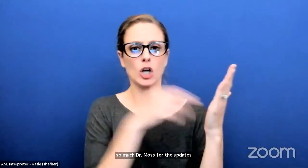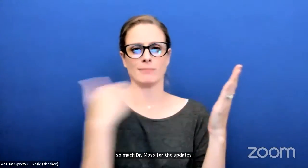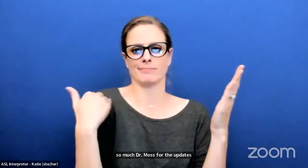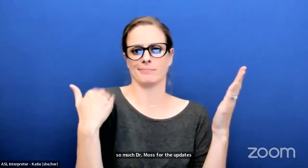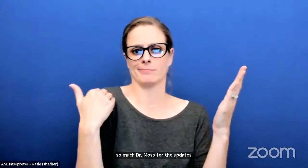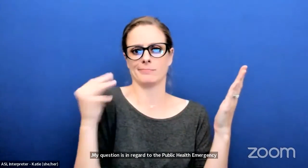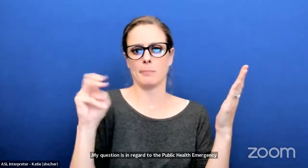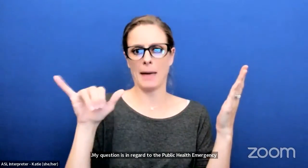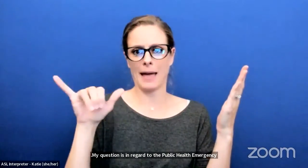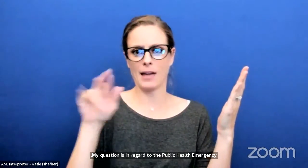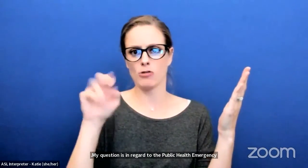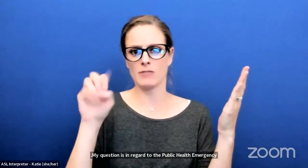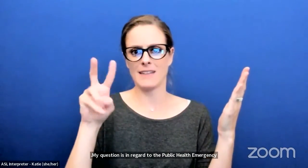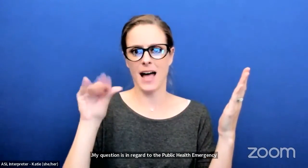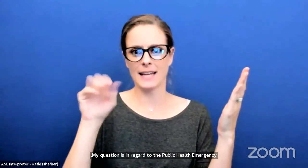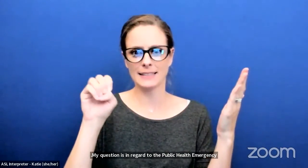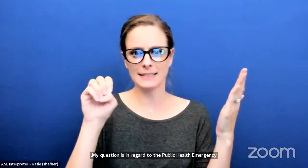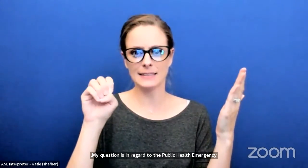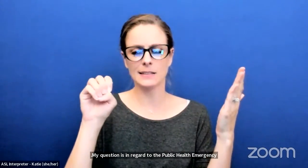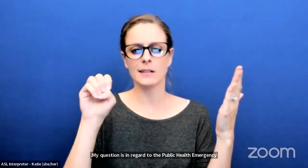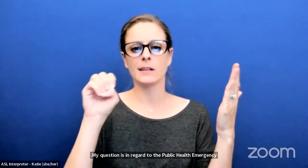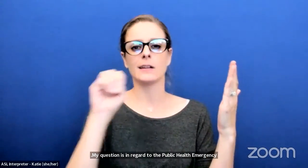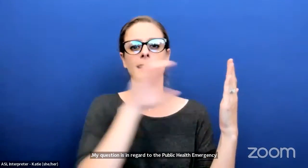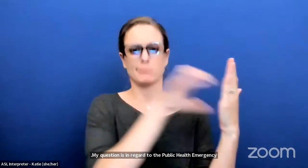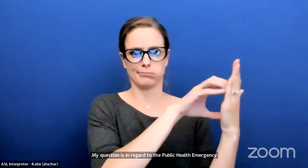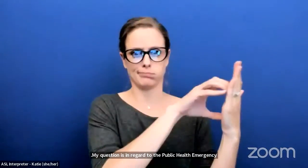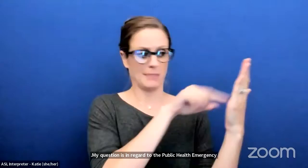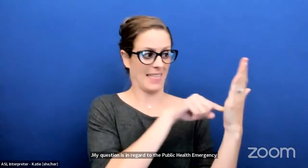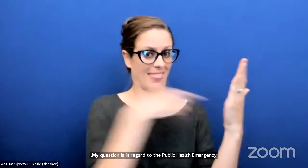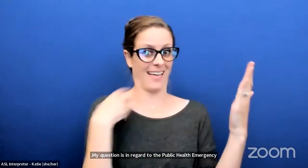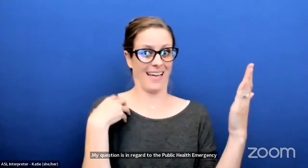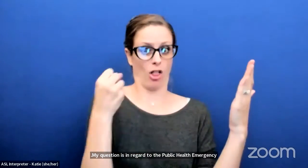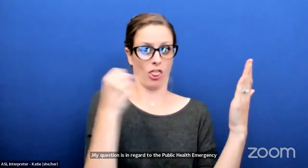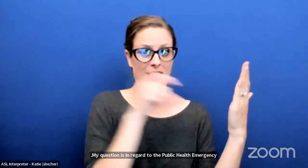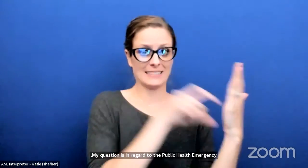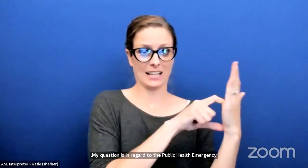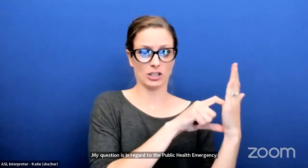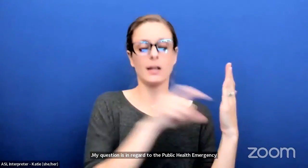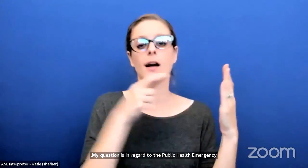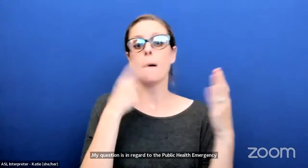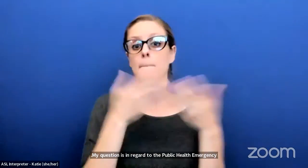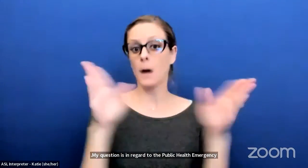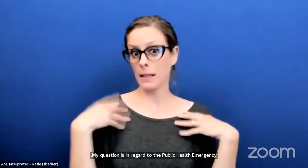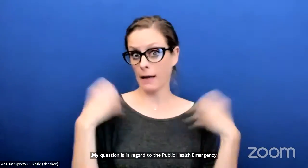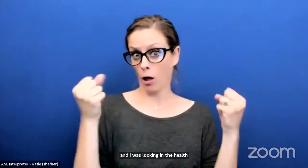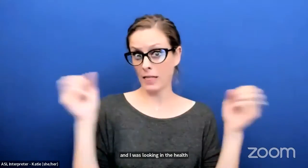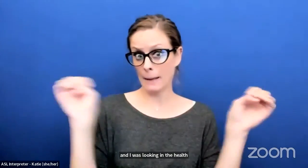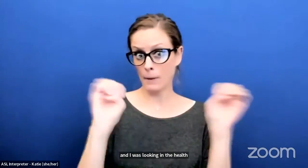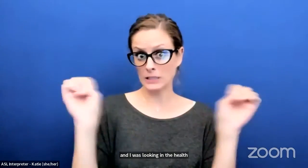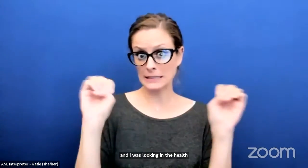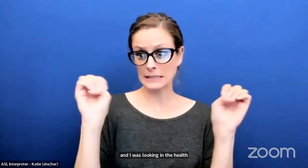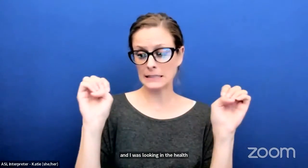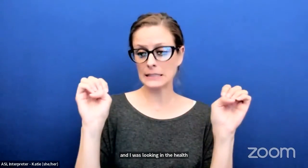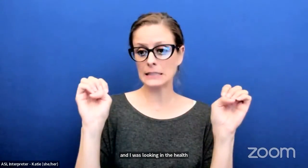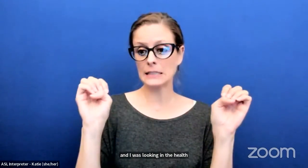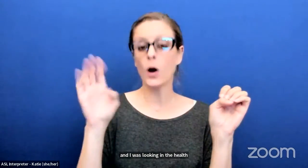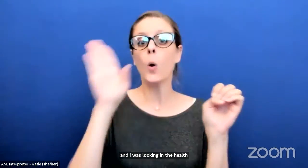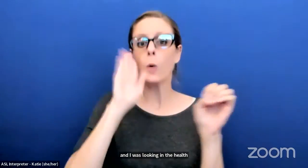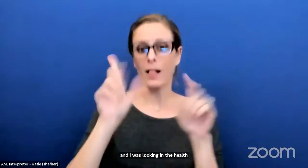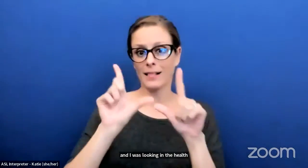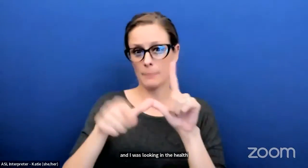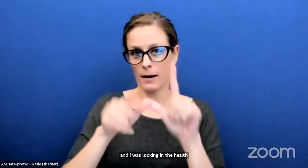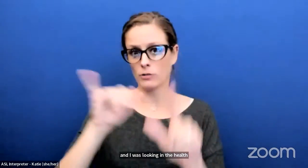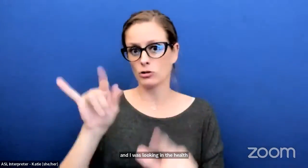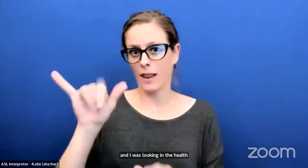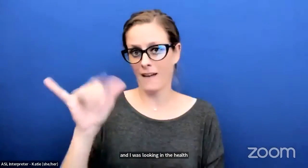found in there in the health section that I believe the public health emergency is set to expire on July